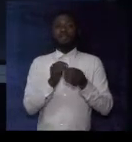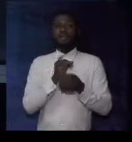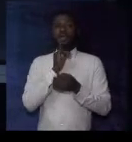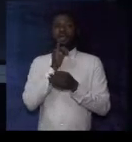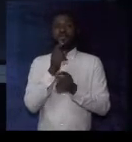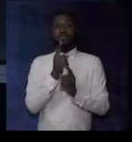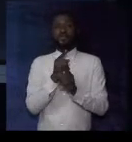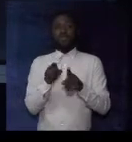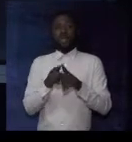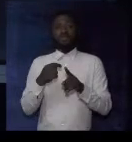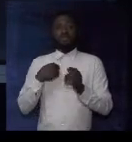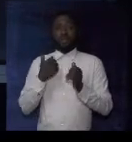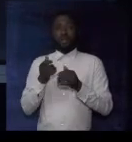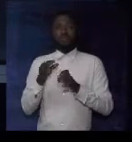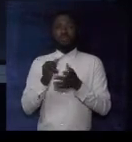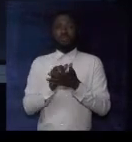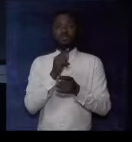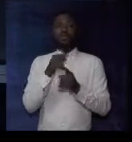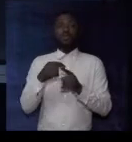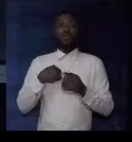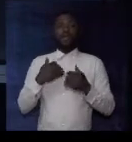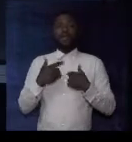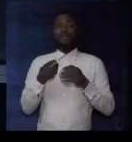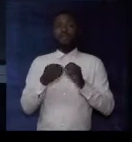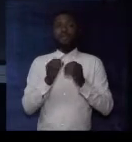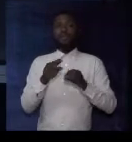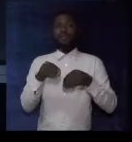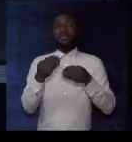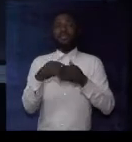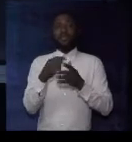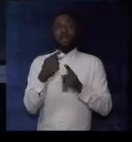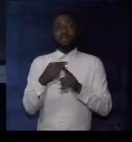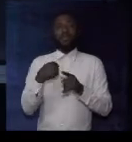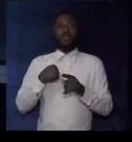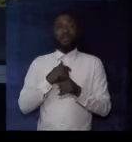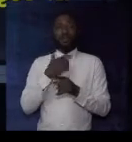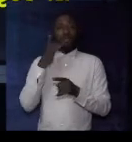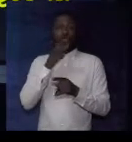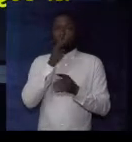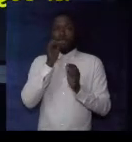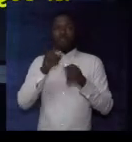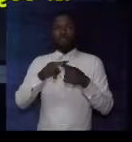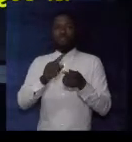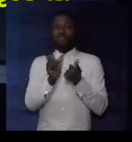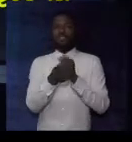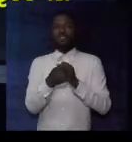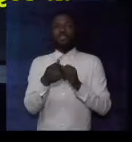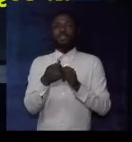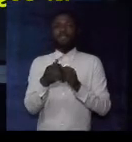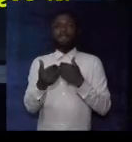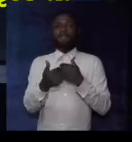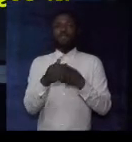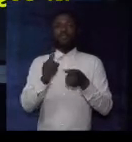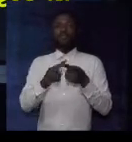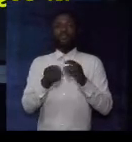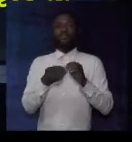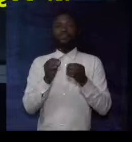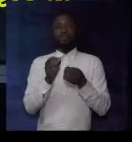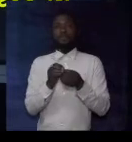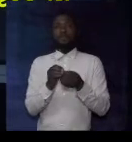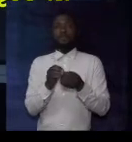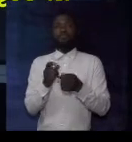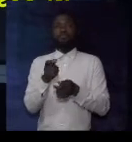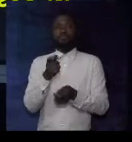large the number is. Just as we can do that. When we have a number given in words, we should also be able to change that number